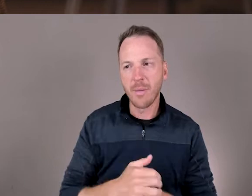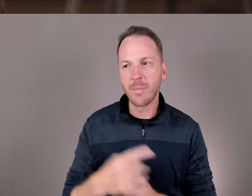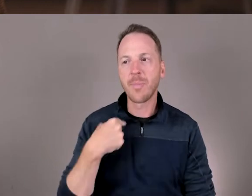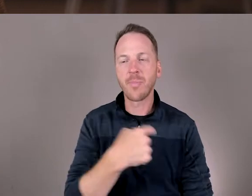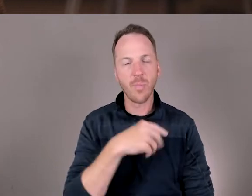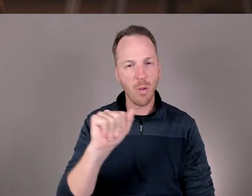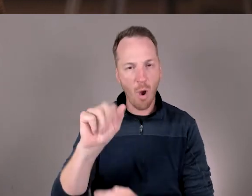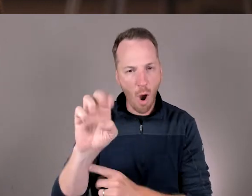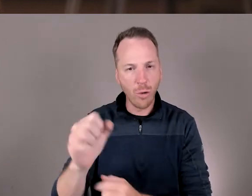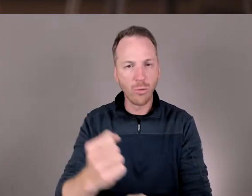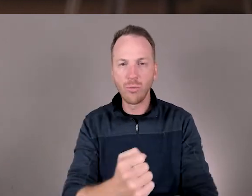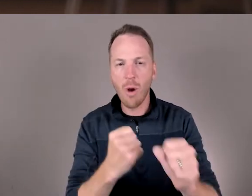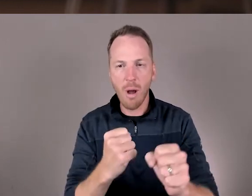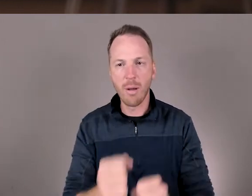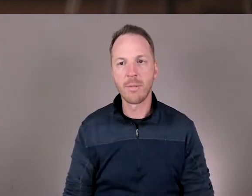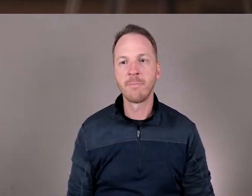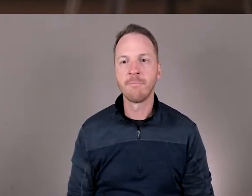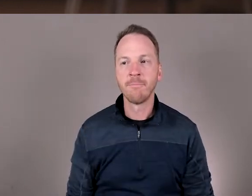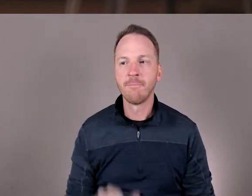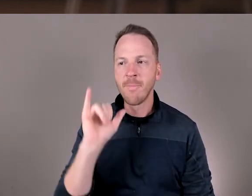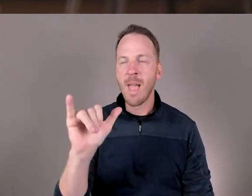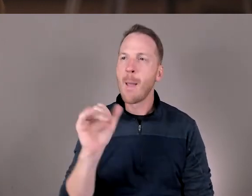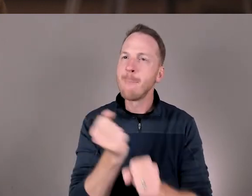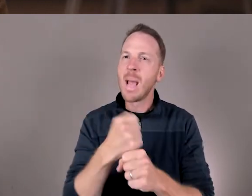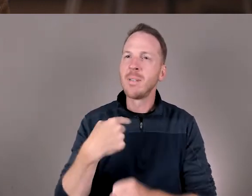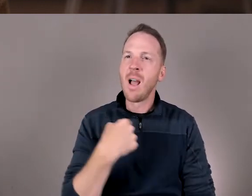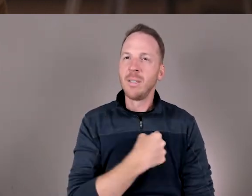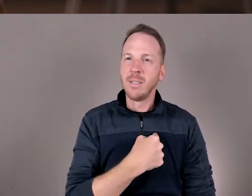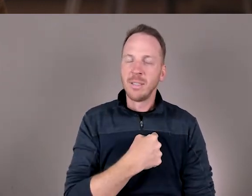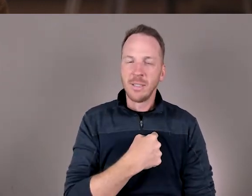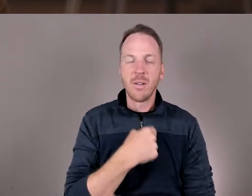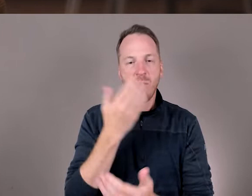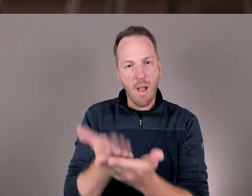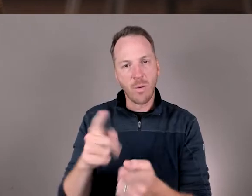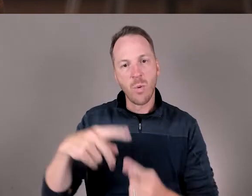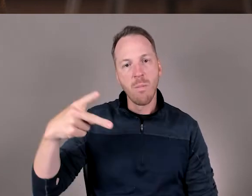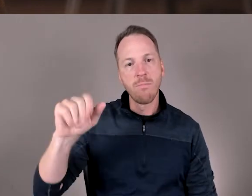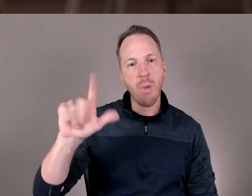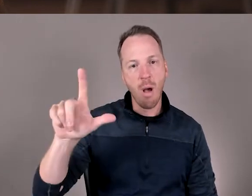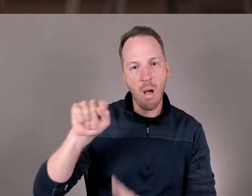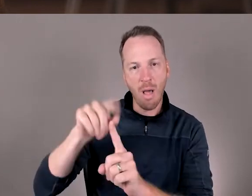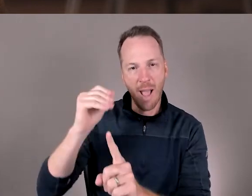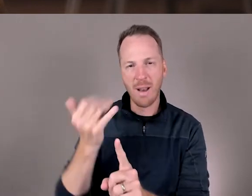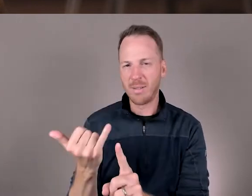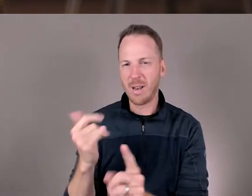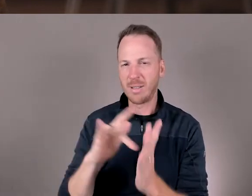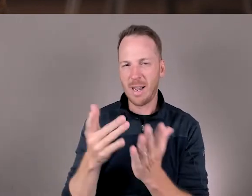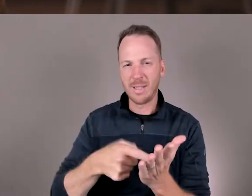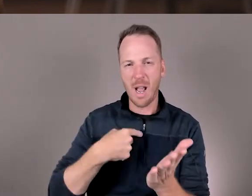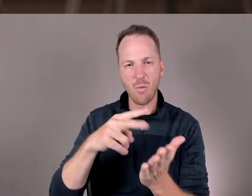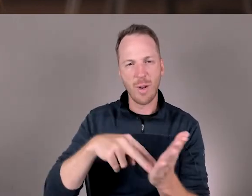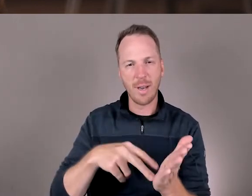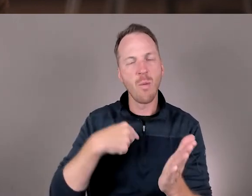we are strong. Now that leads us to the Apostle Paul and our text. I'd like to